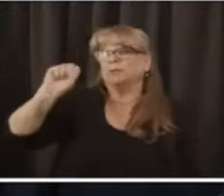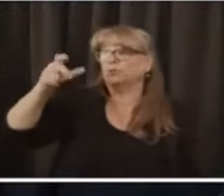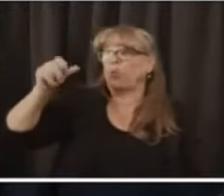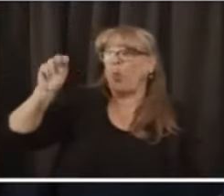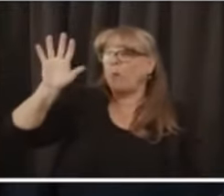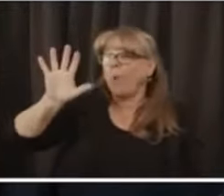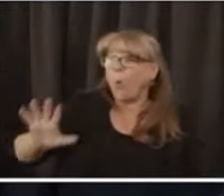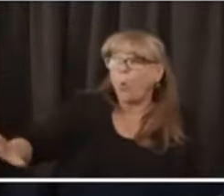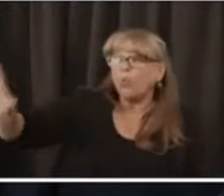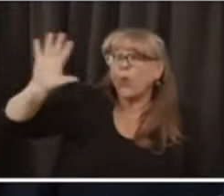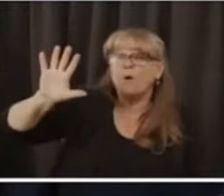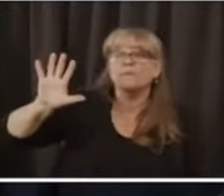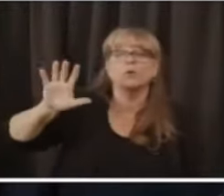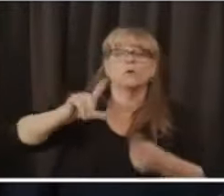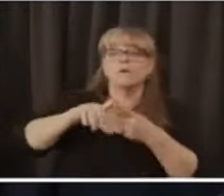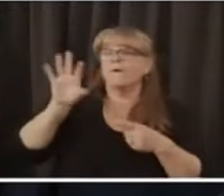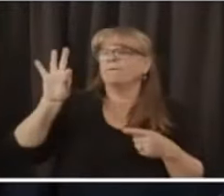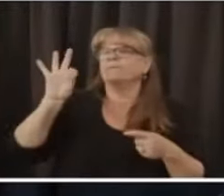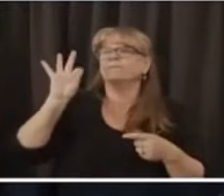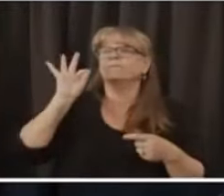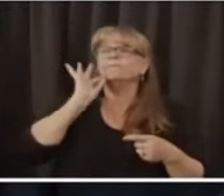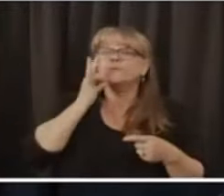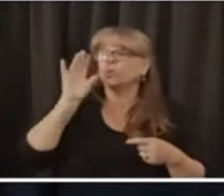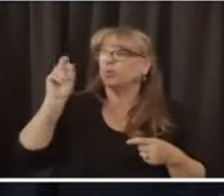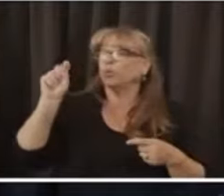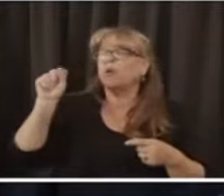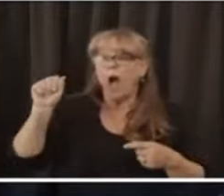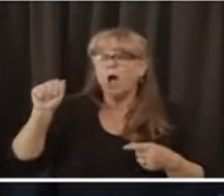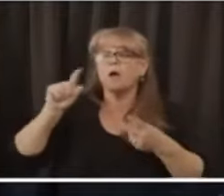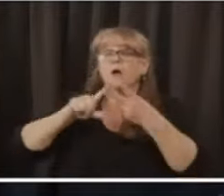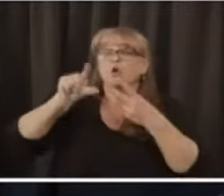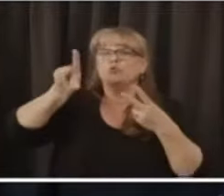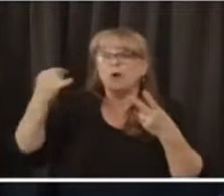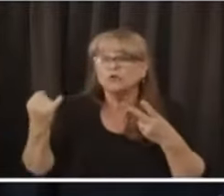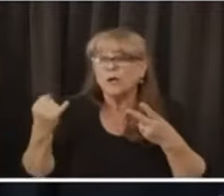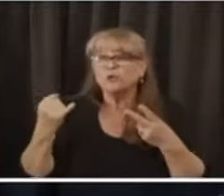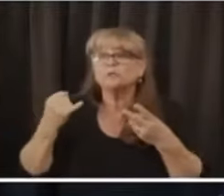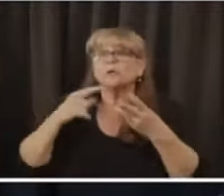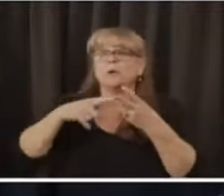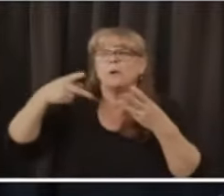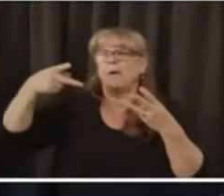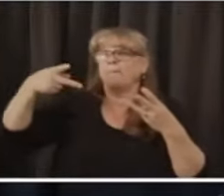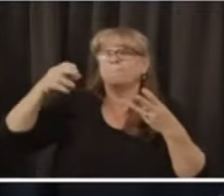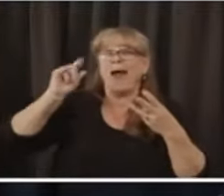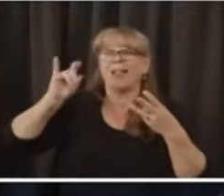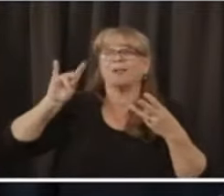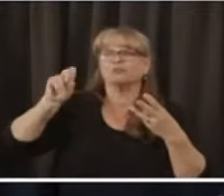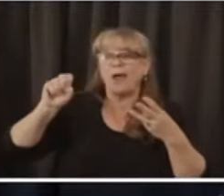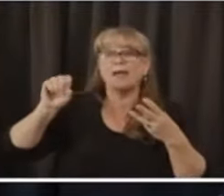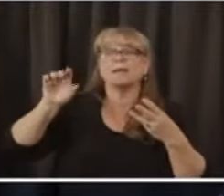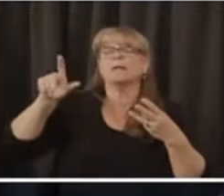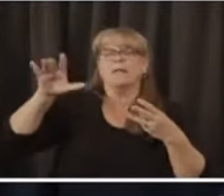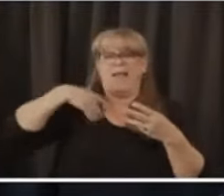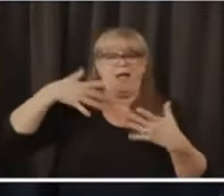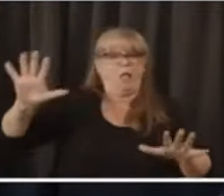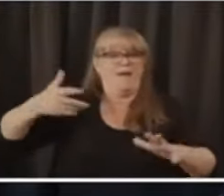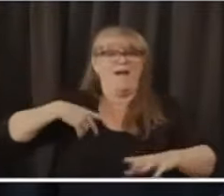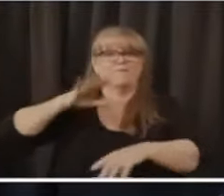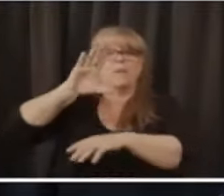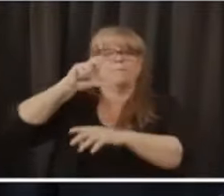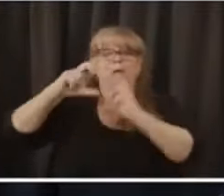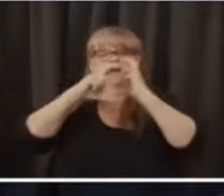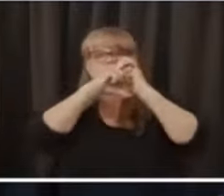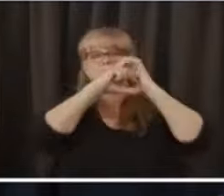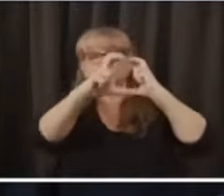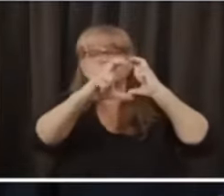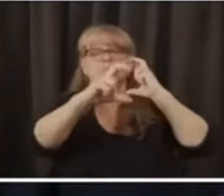Junction, Palisade. We have both buses deployed. There are areas of our state where we want to make sure it's